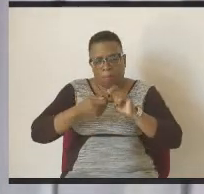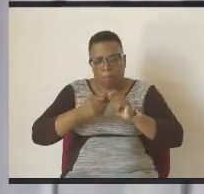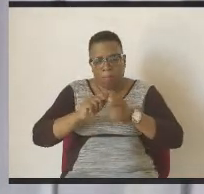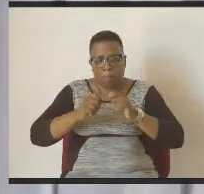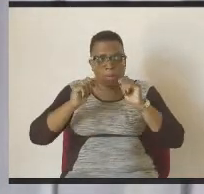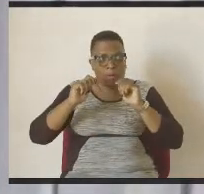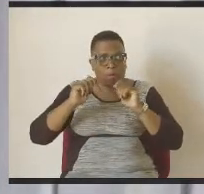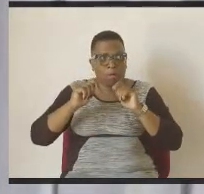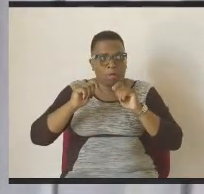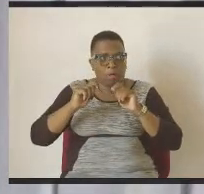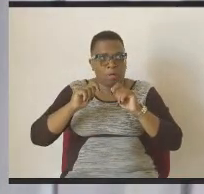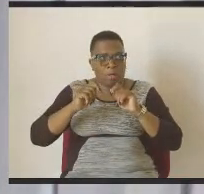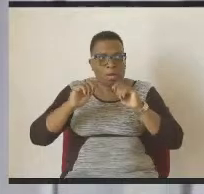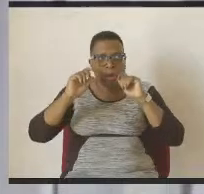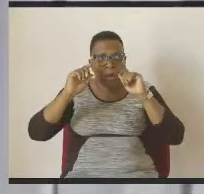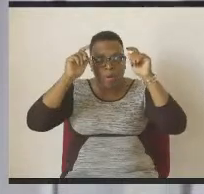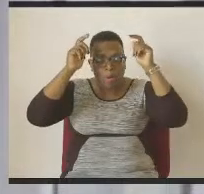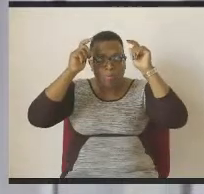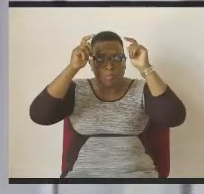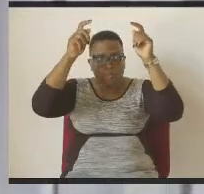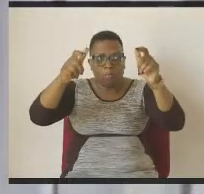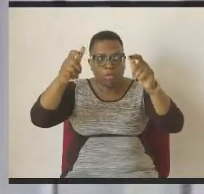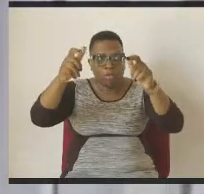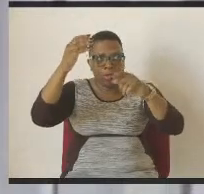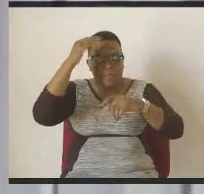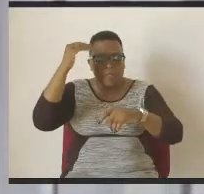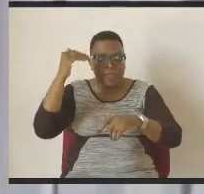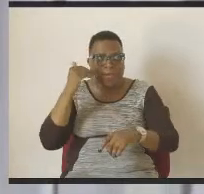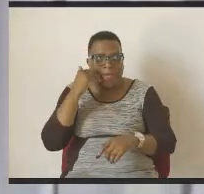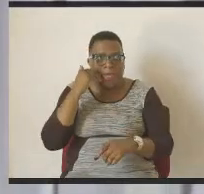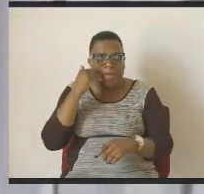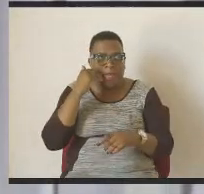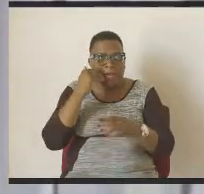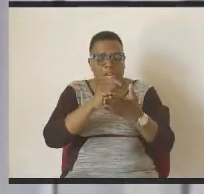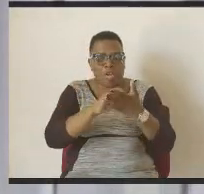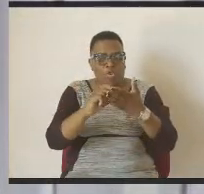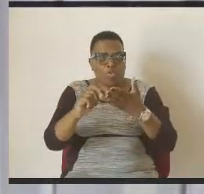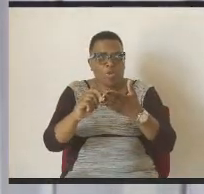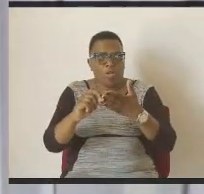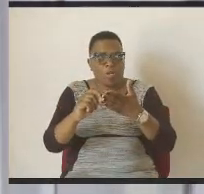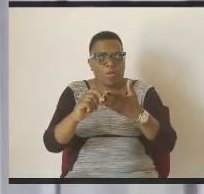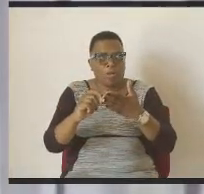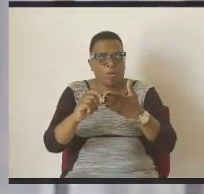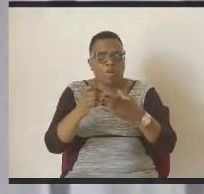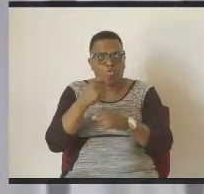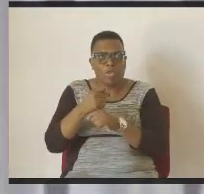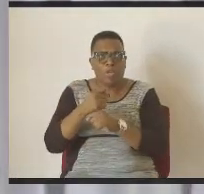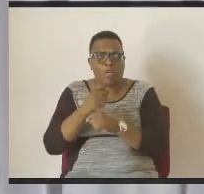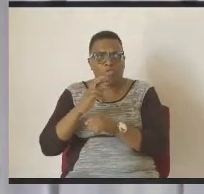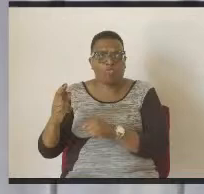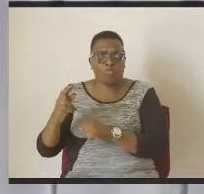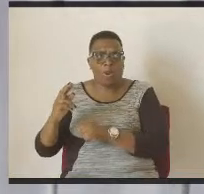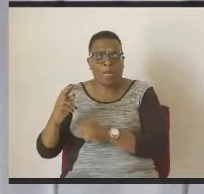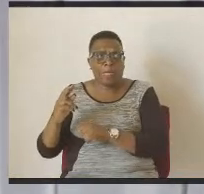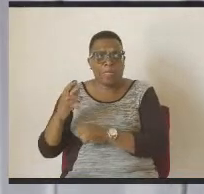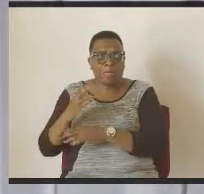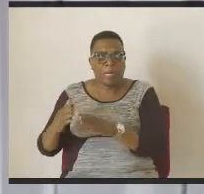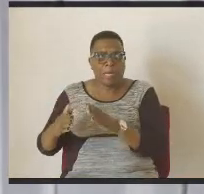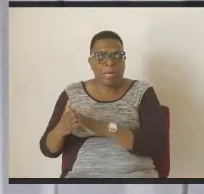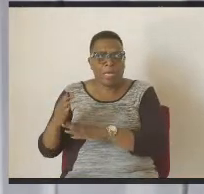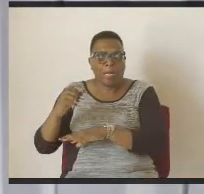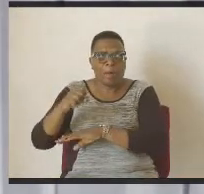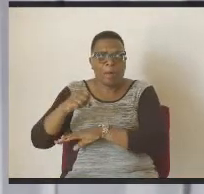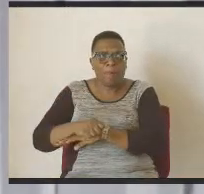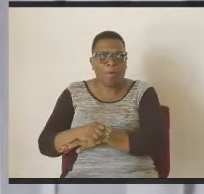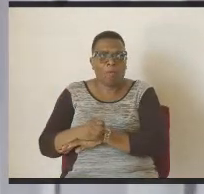thorns, they put it on his head and a reed in his right hand. And they bowed the knee before him and mocked